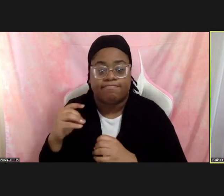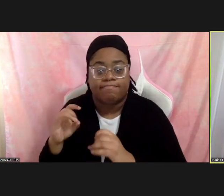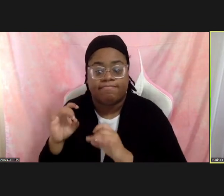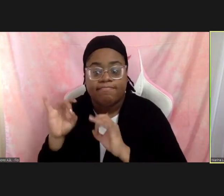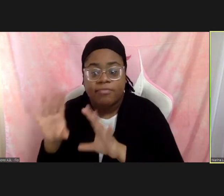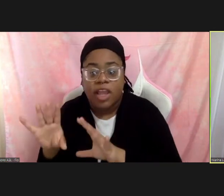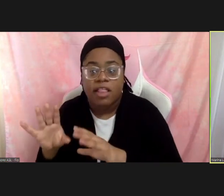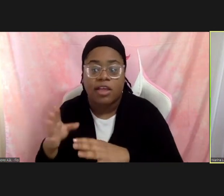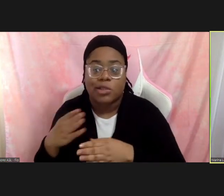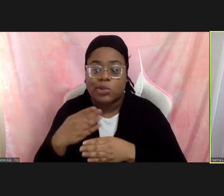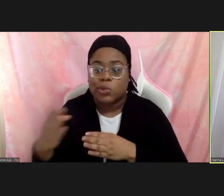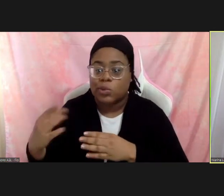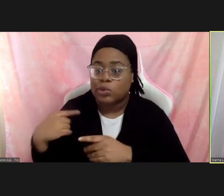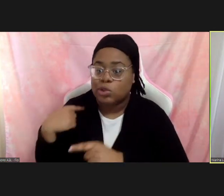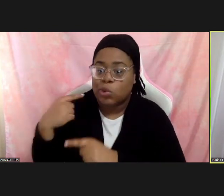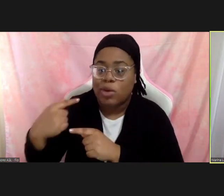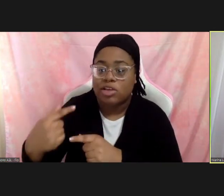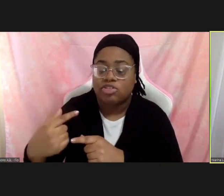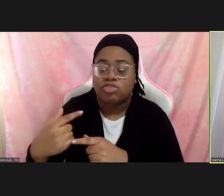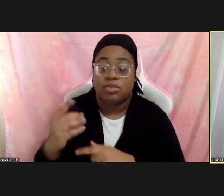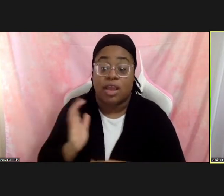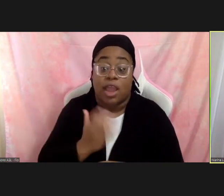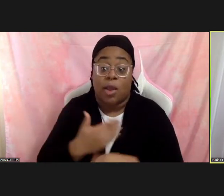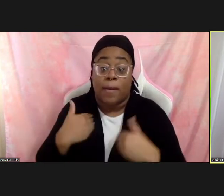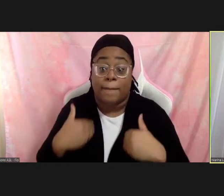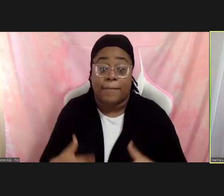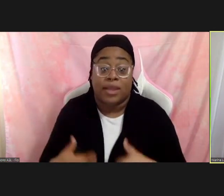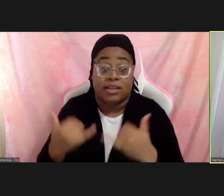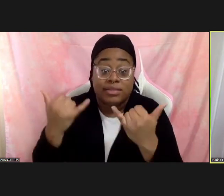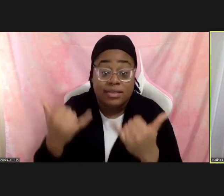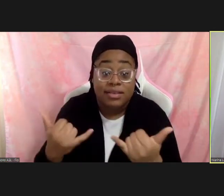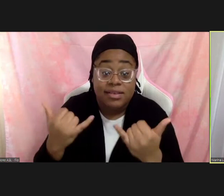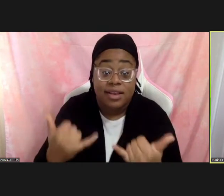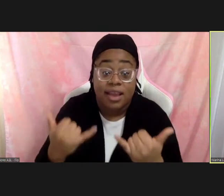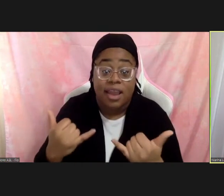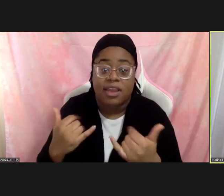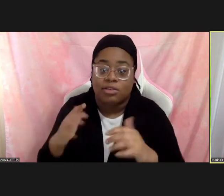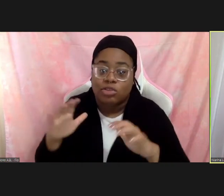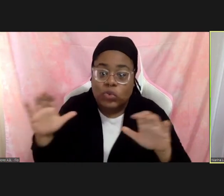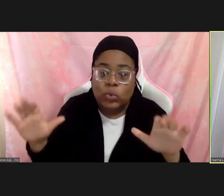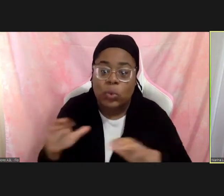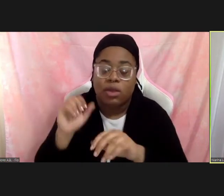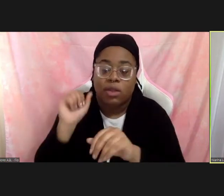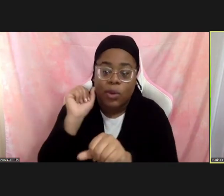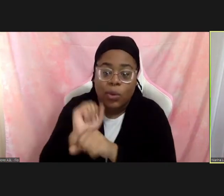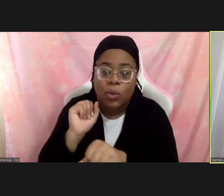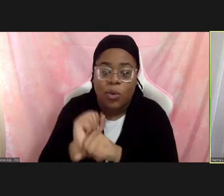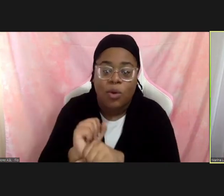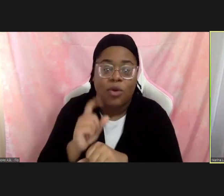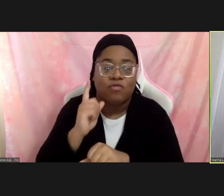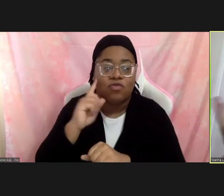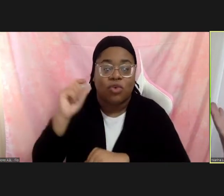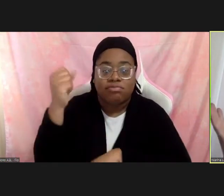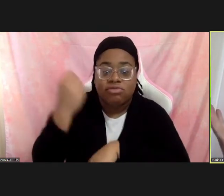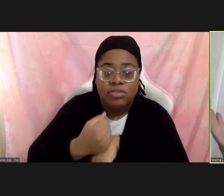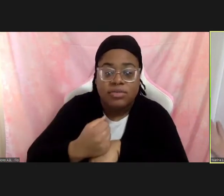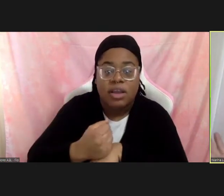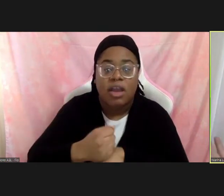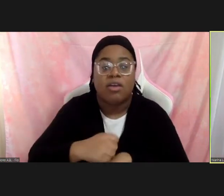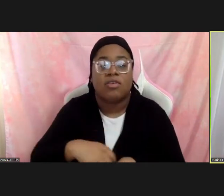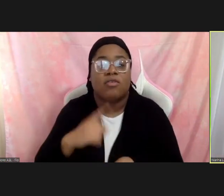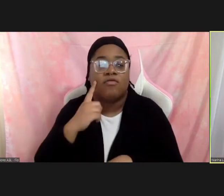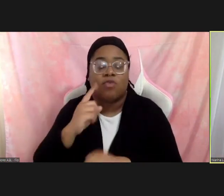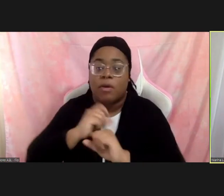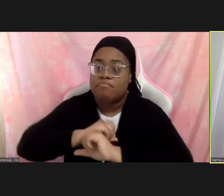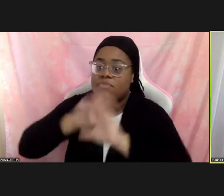generations. It is our bodies here today doing the labor of abolition, imagining